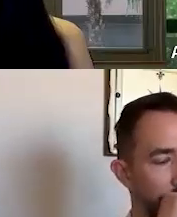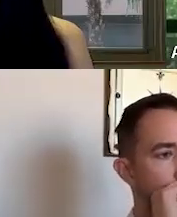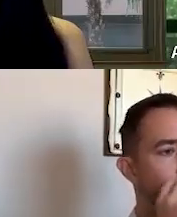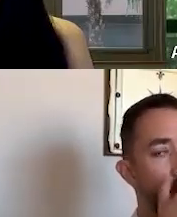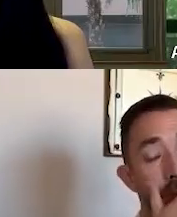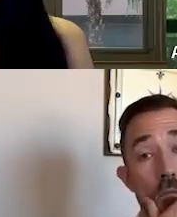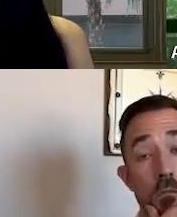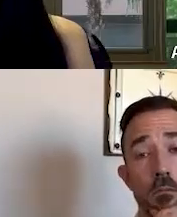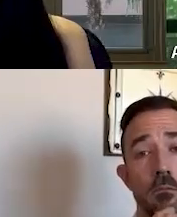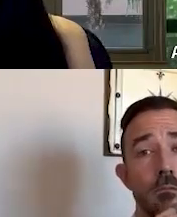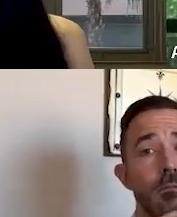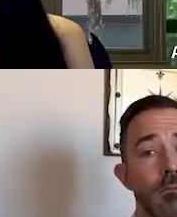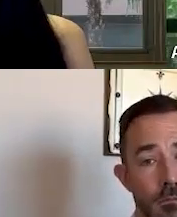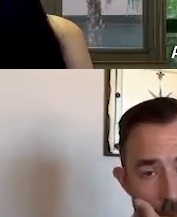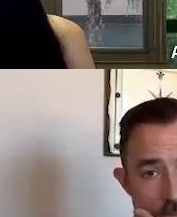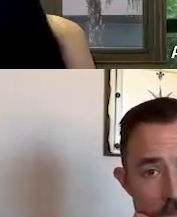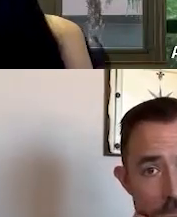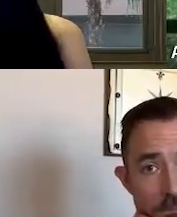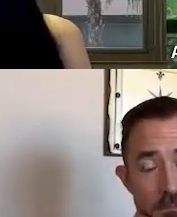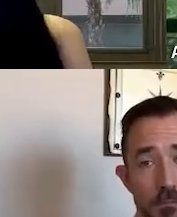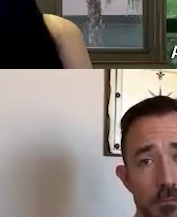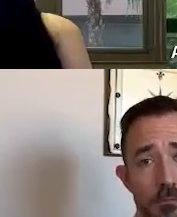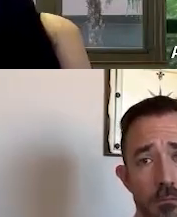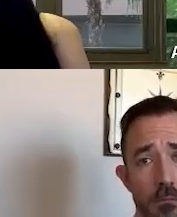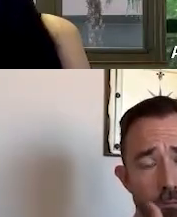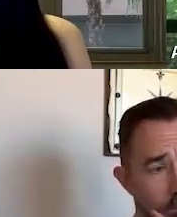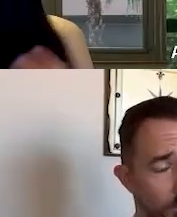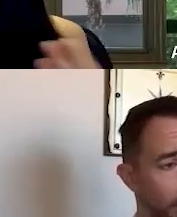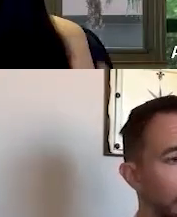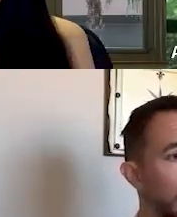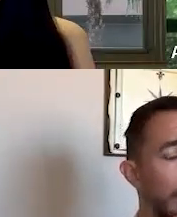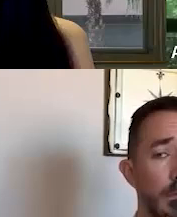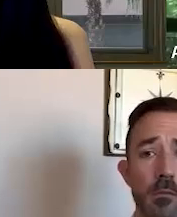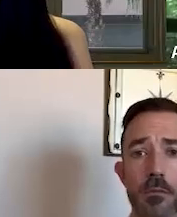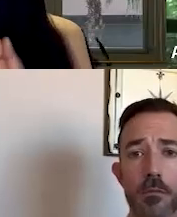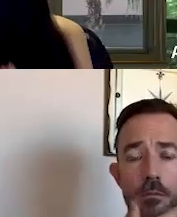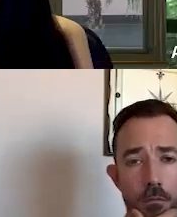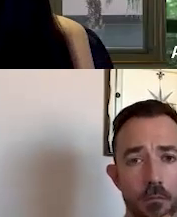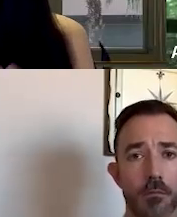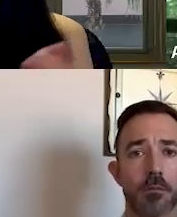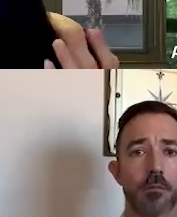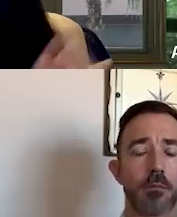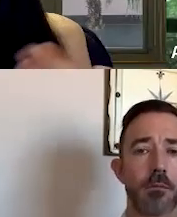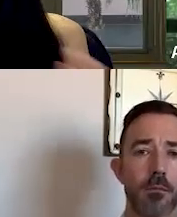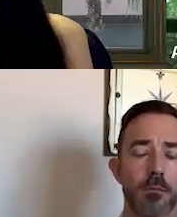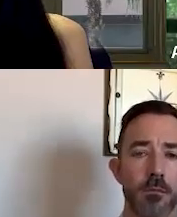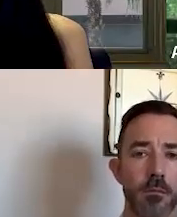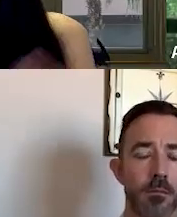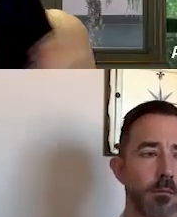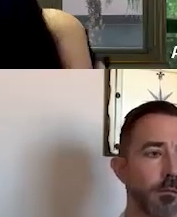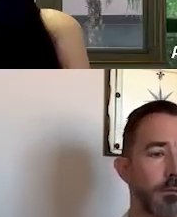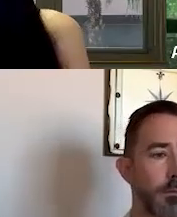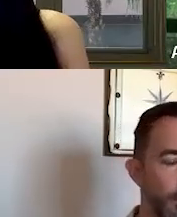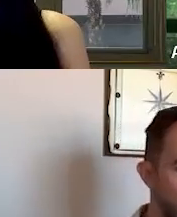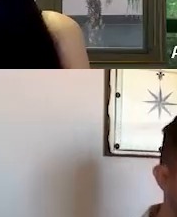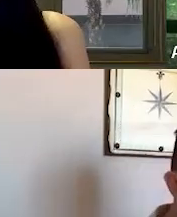any particular systems where we see people kind of falling through the cracks? How can systems work better together? Or are there systems that